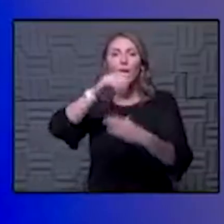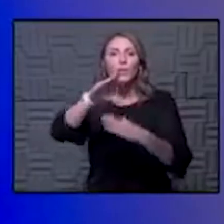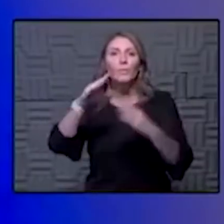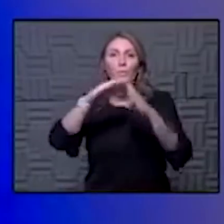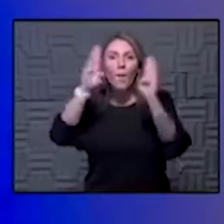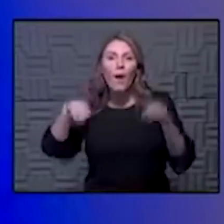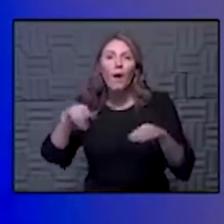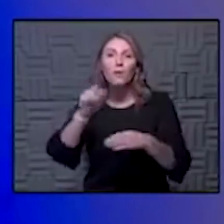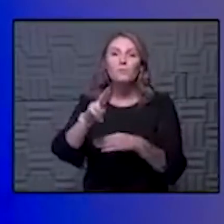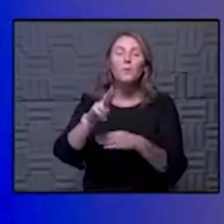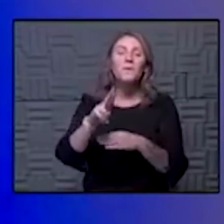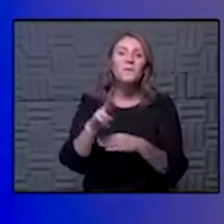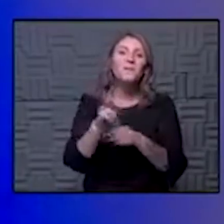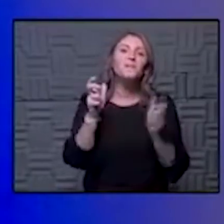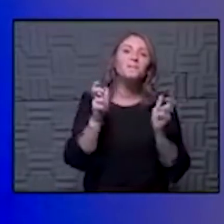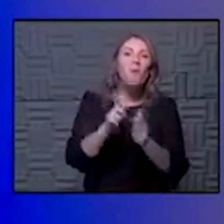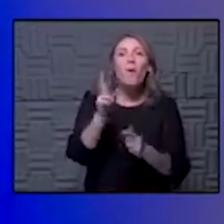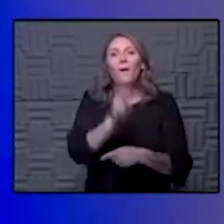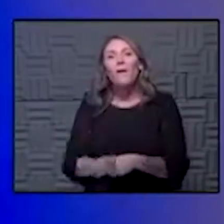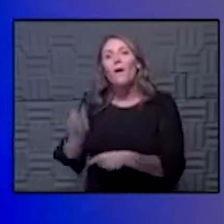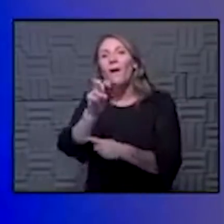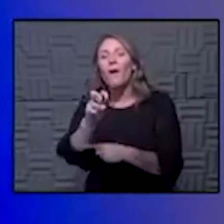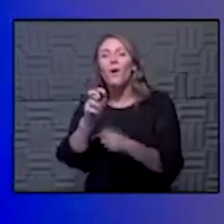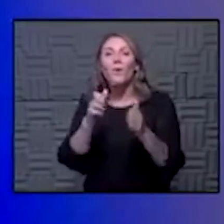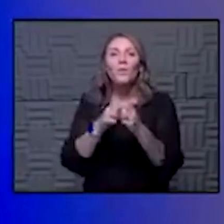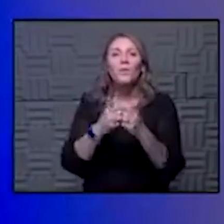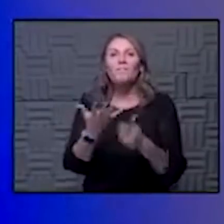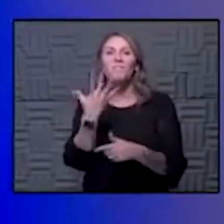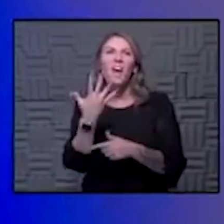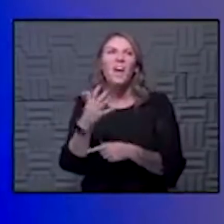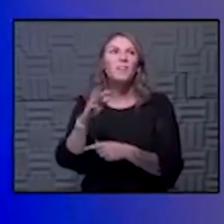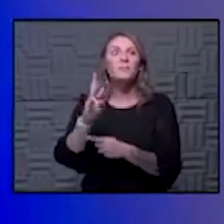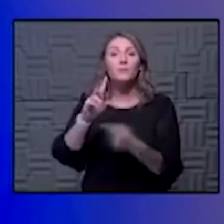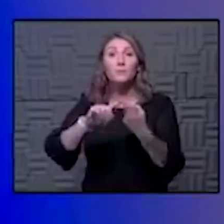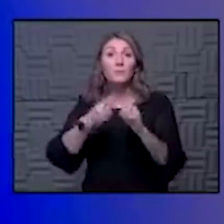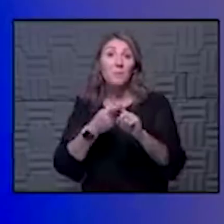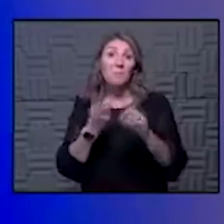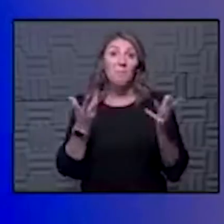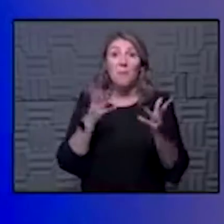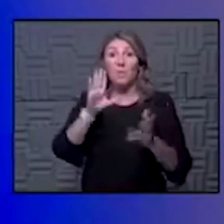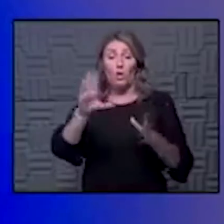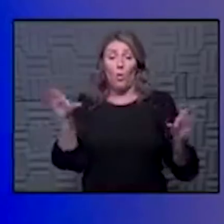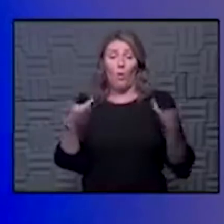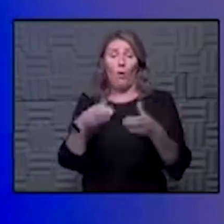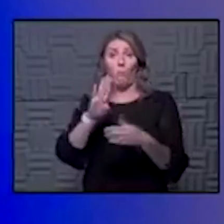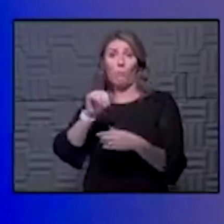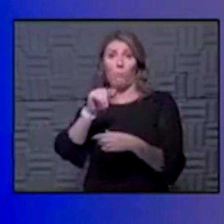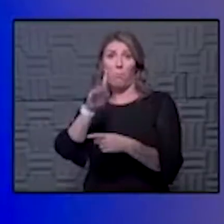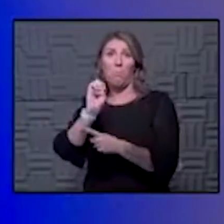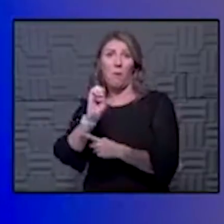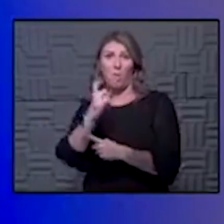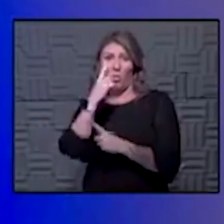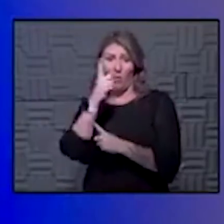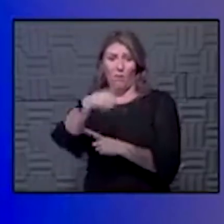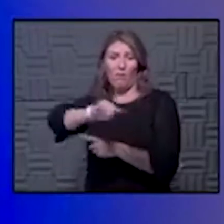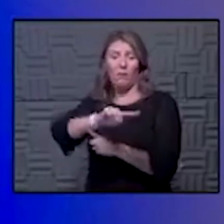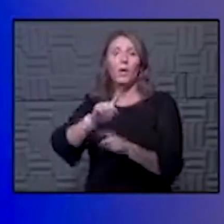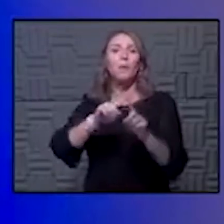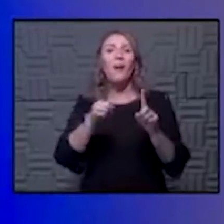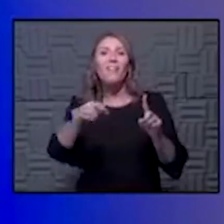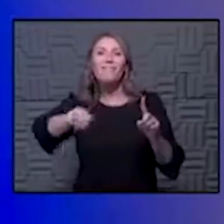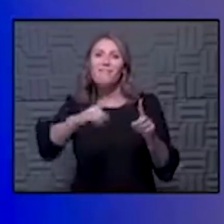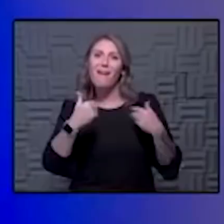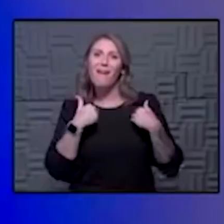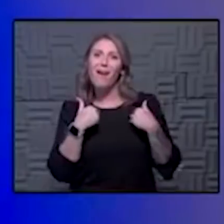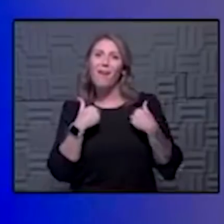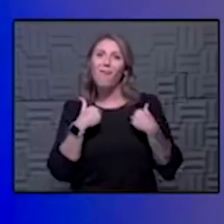or taking a small trip with those 5 or 6 friends. You may have just your bubble, which you think it's just them, but they have bubbles as